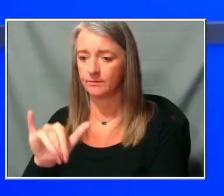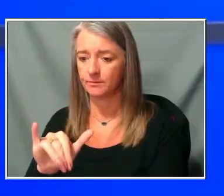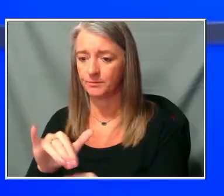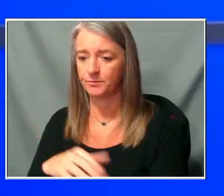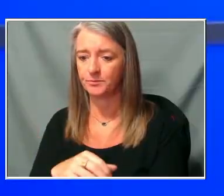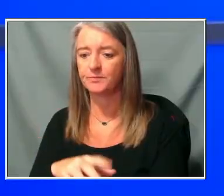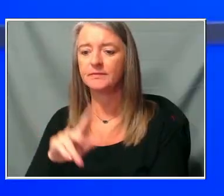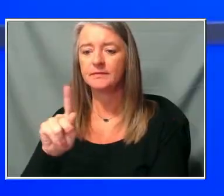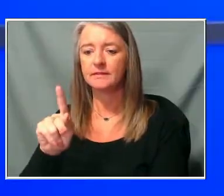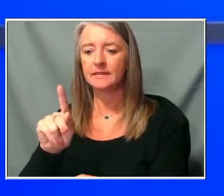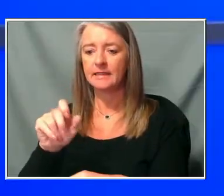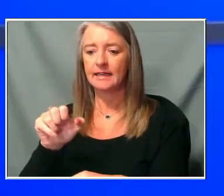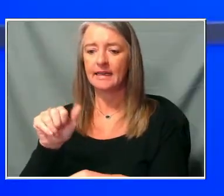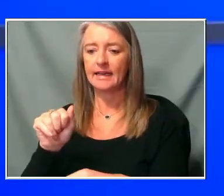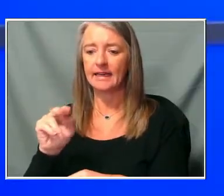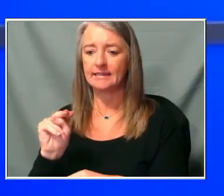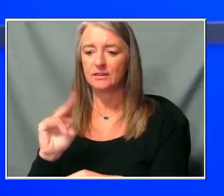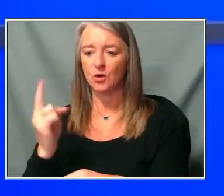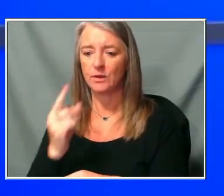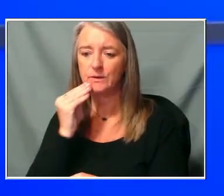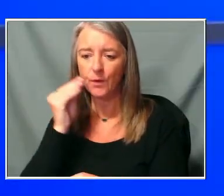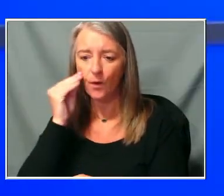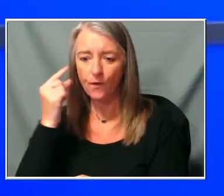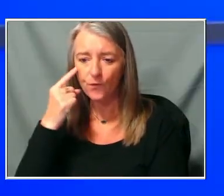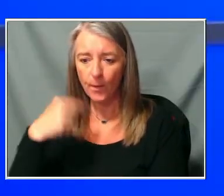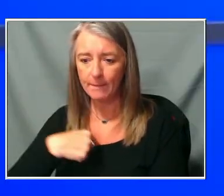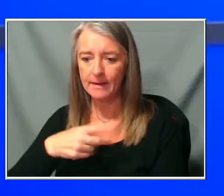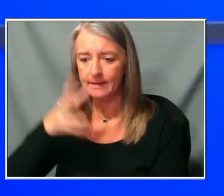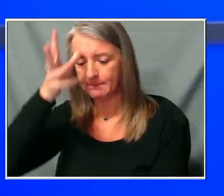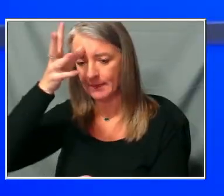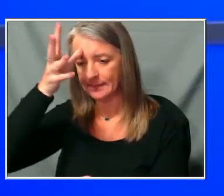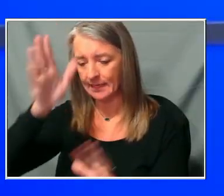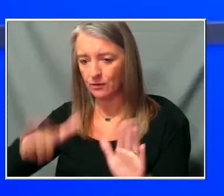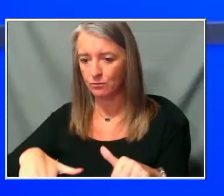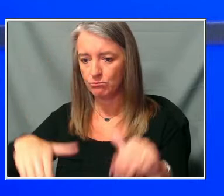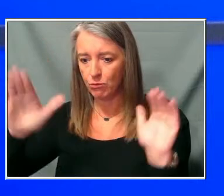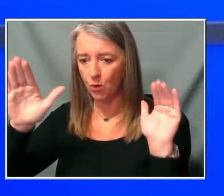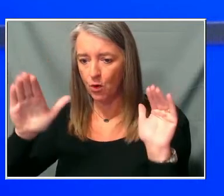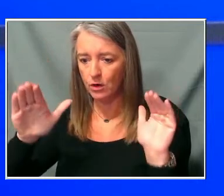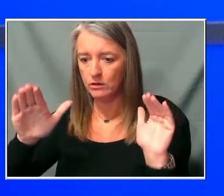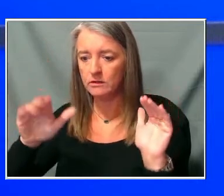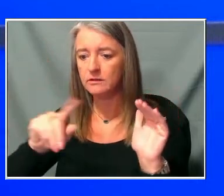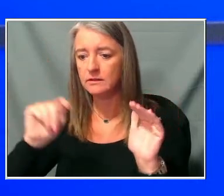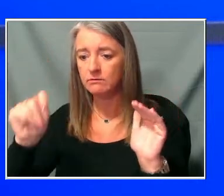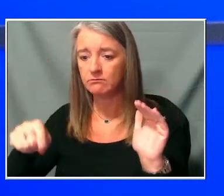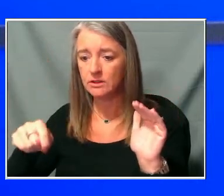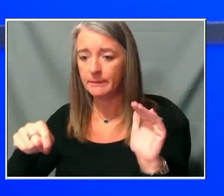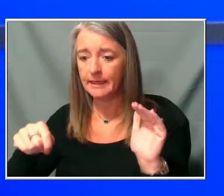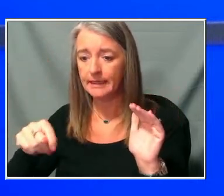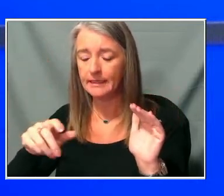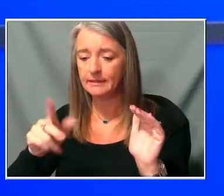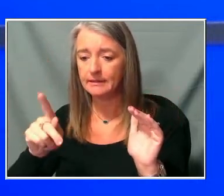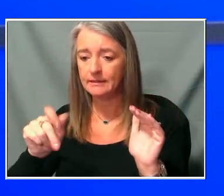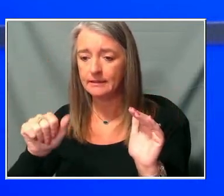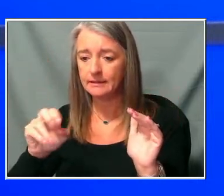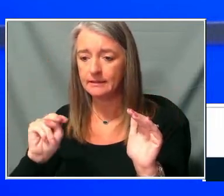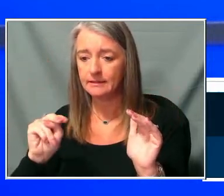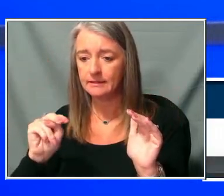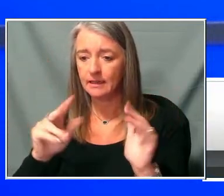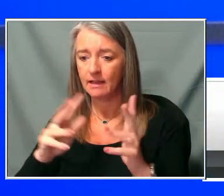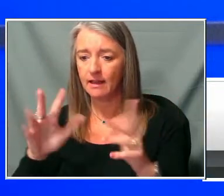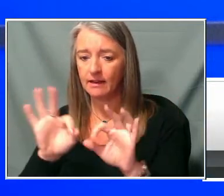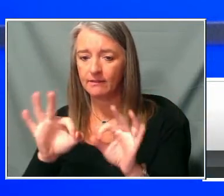home for me, essentially. My dad was born and raised in Topeka. I have tons of Dinkel family out here.